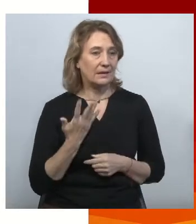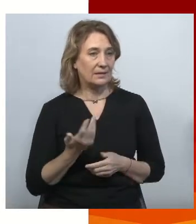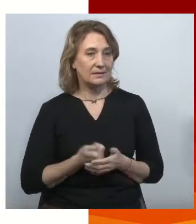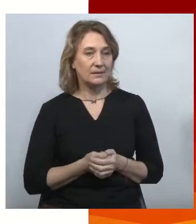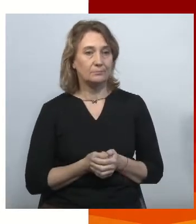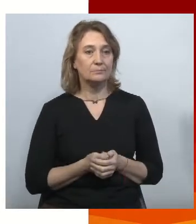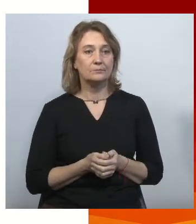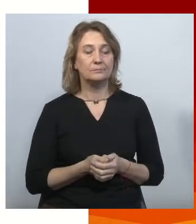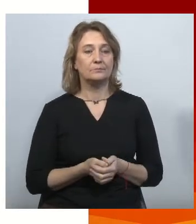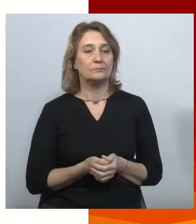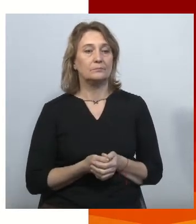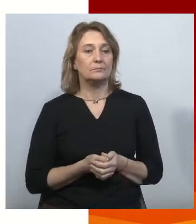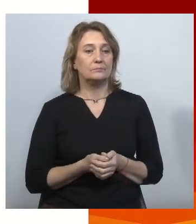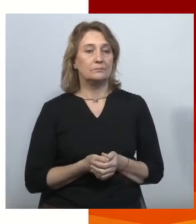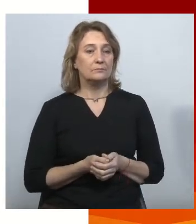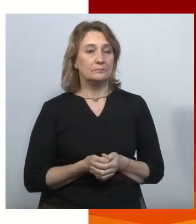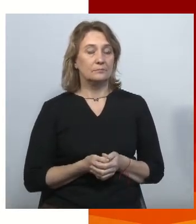quantitative.